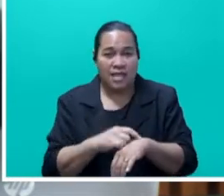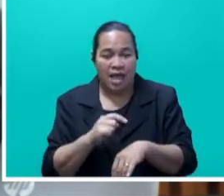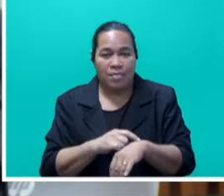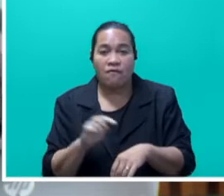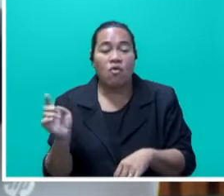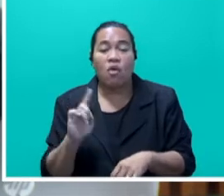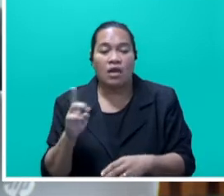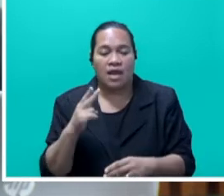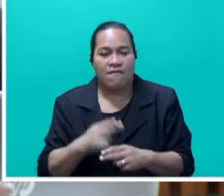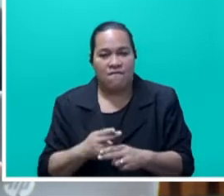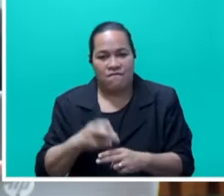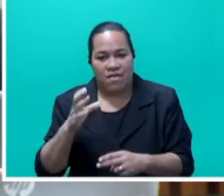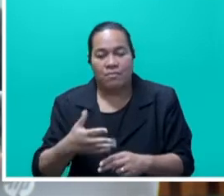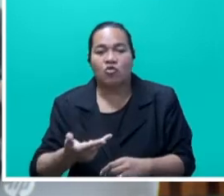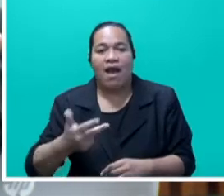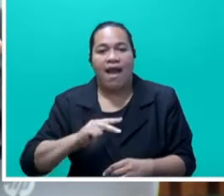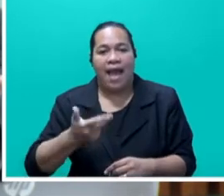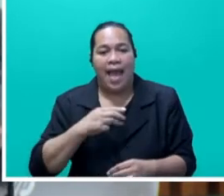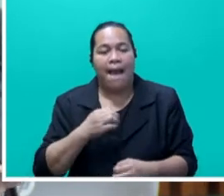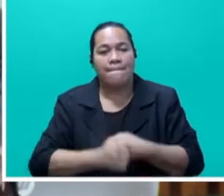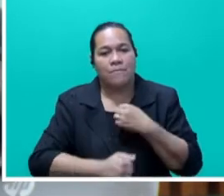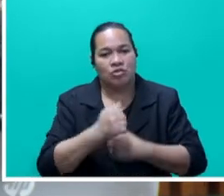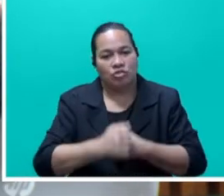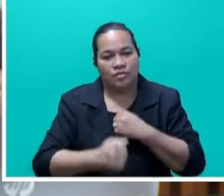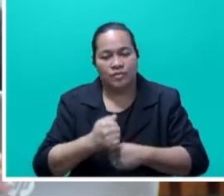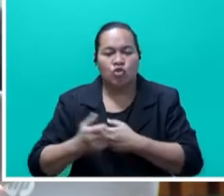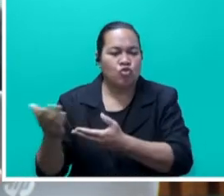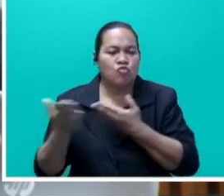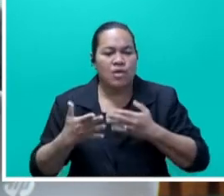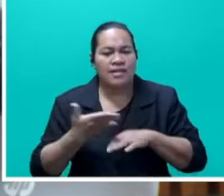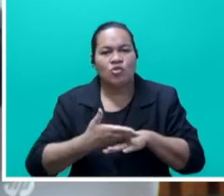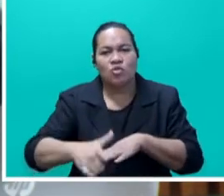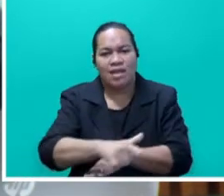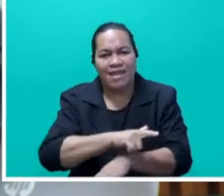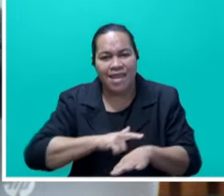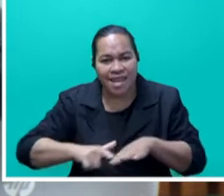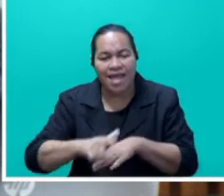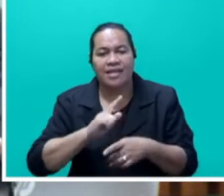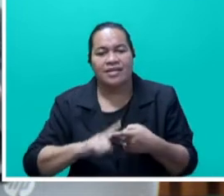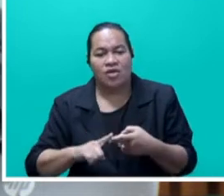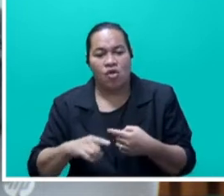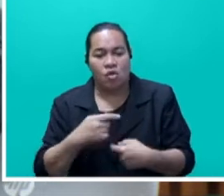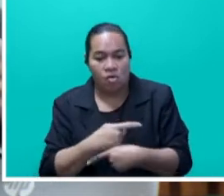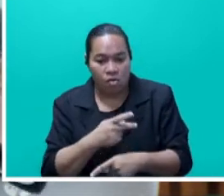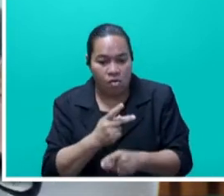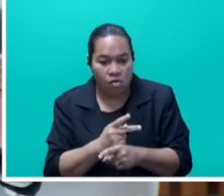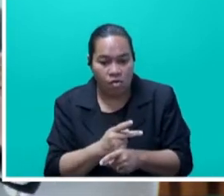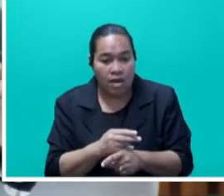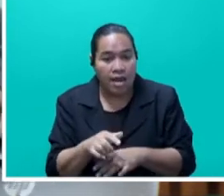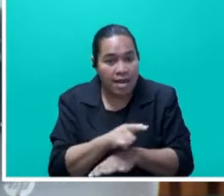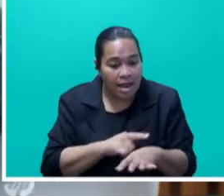for farmers to hire machinery to bring new land under cultivation, to cultivate existing land through